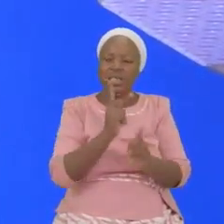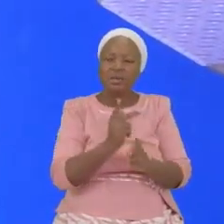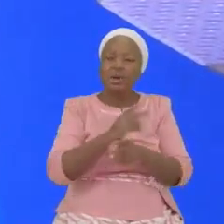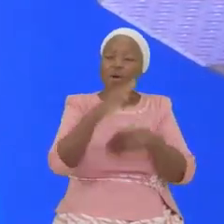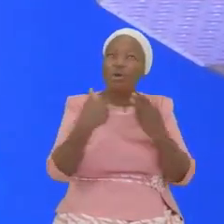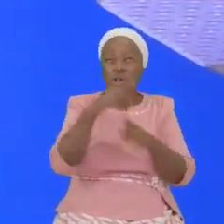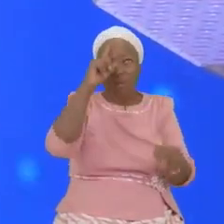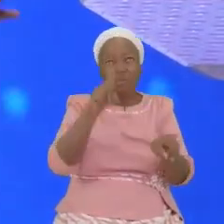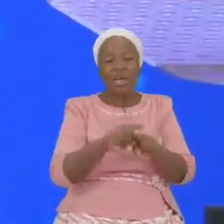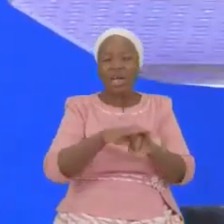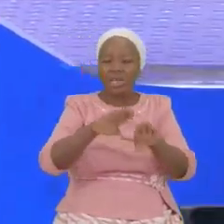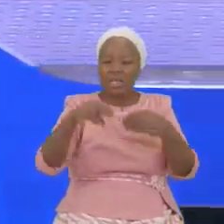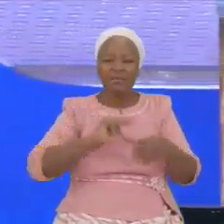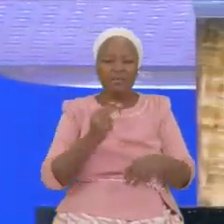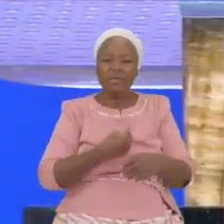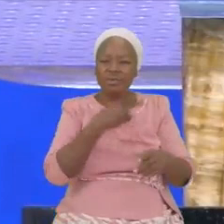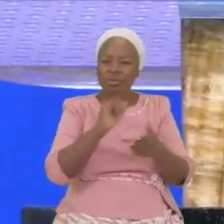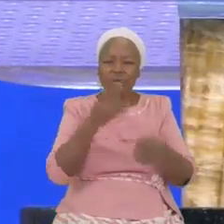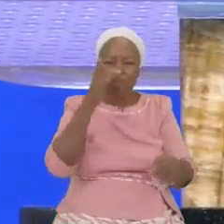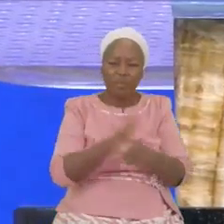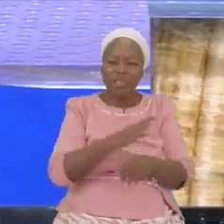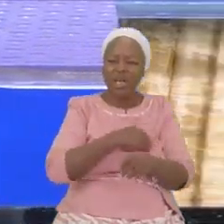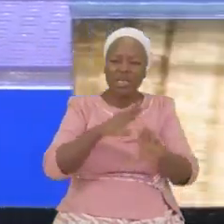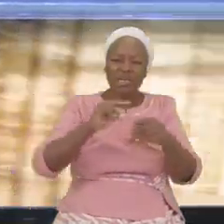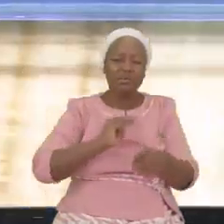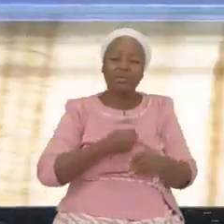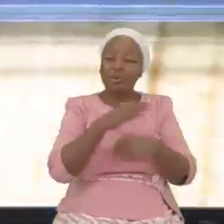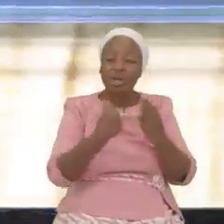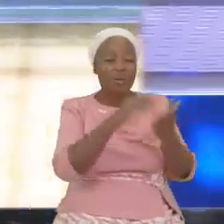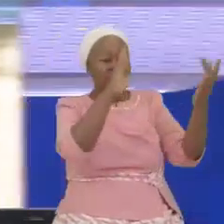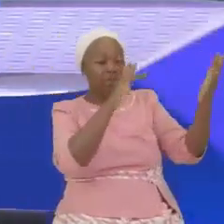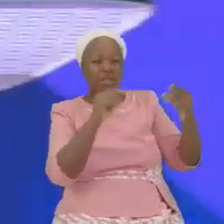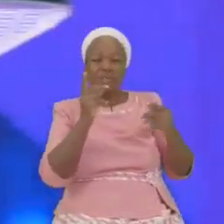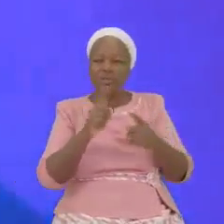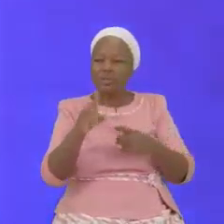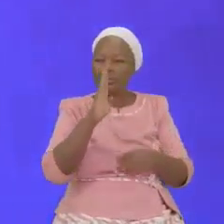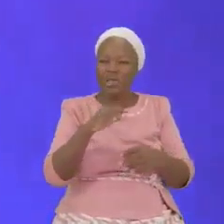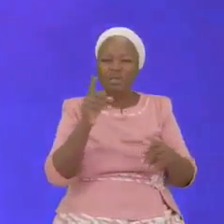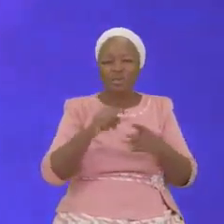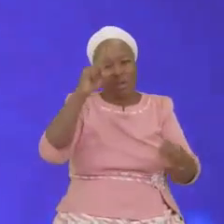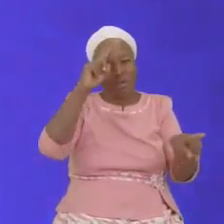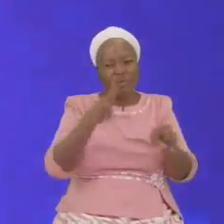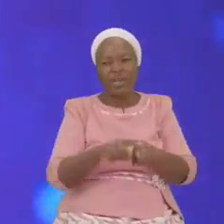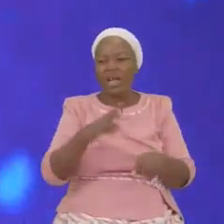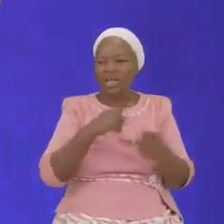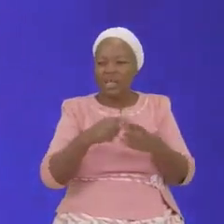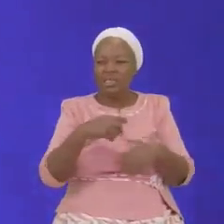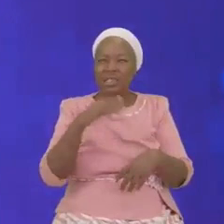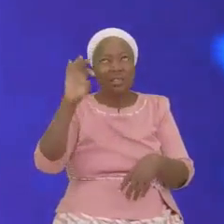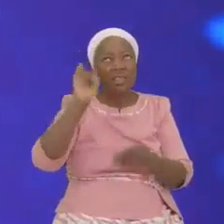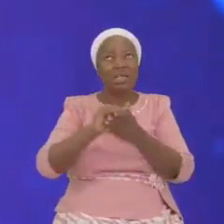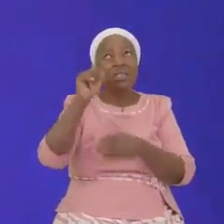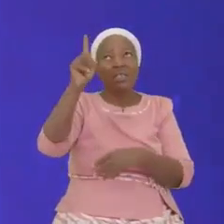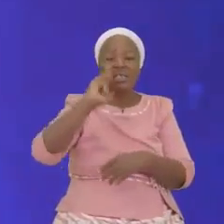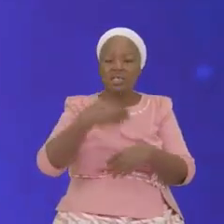our possession will be. He gives us what our expectation should be to the covenant he's making with us. And